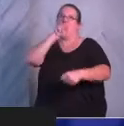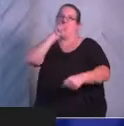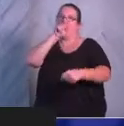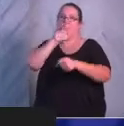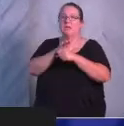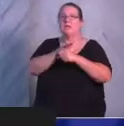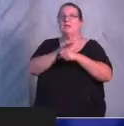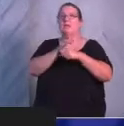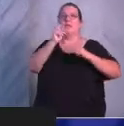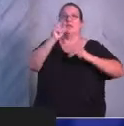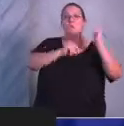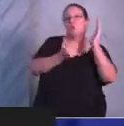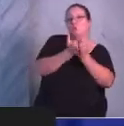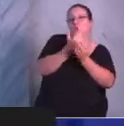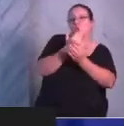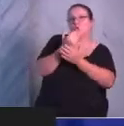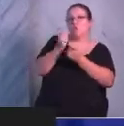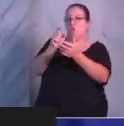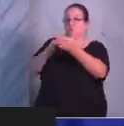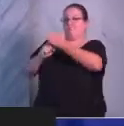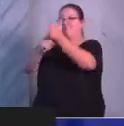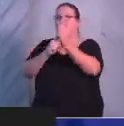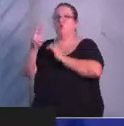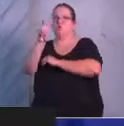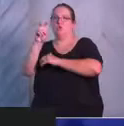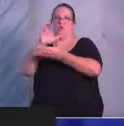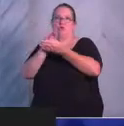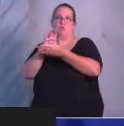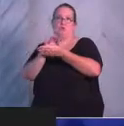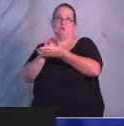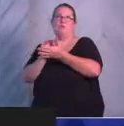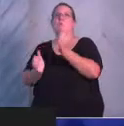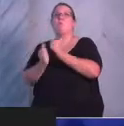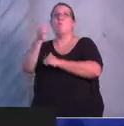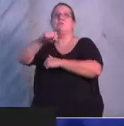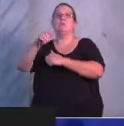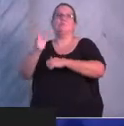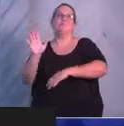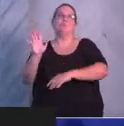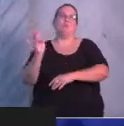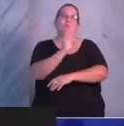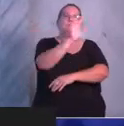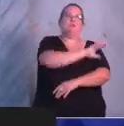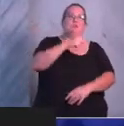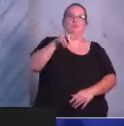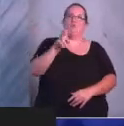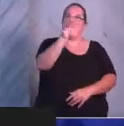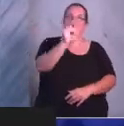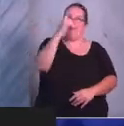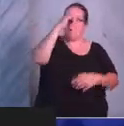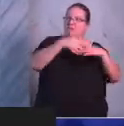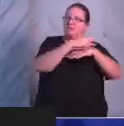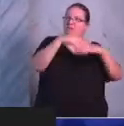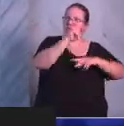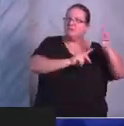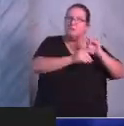either built new or refurbished 200 schools, primarily many of them located in the prairies, that were for Indigenous peoples, that were